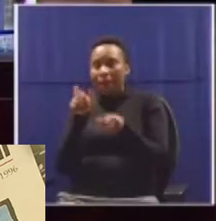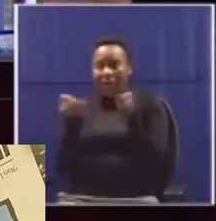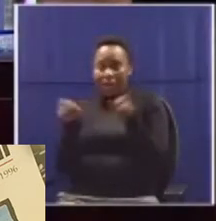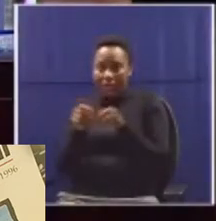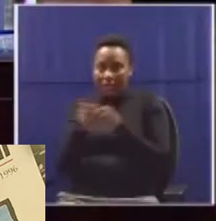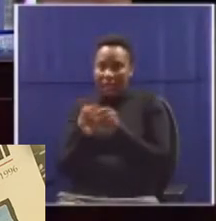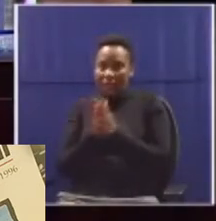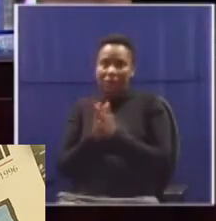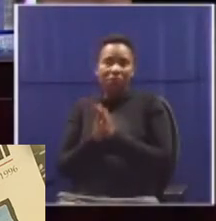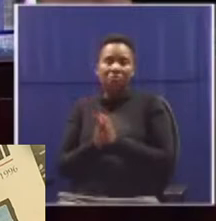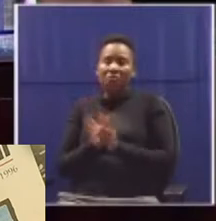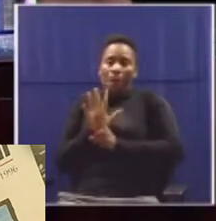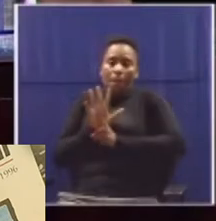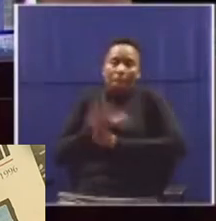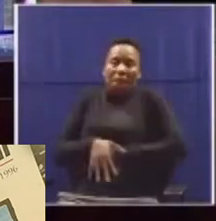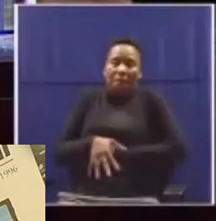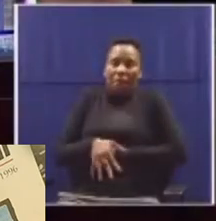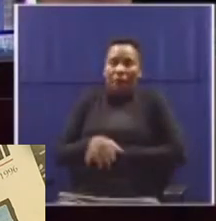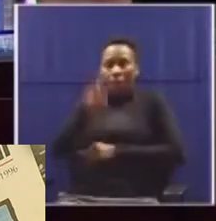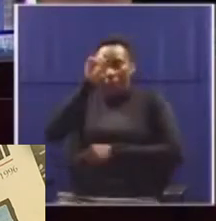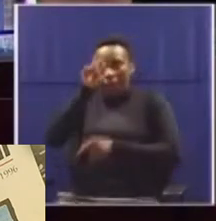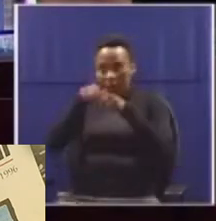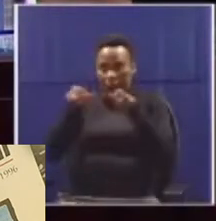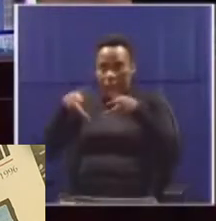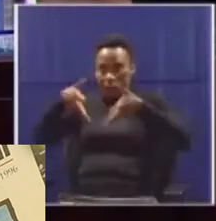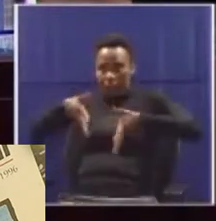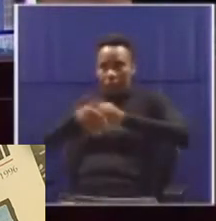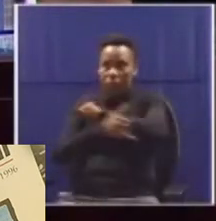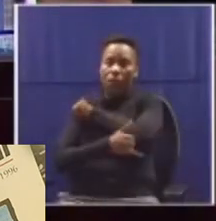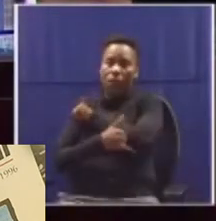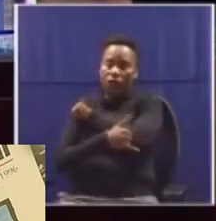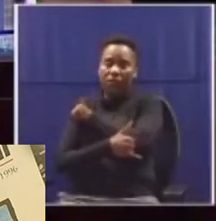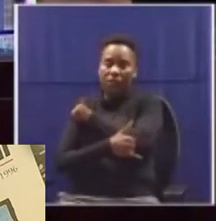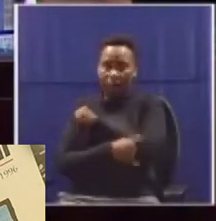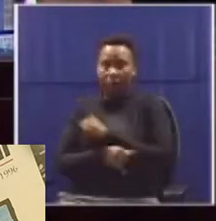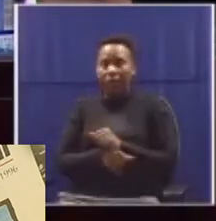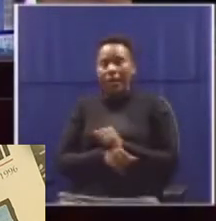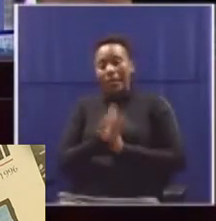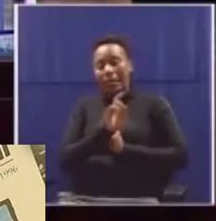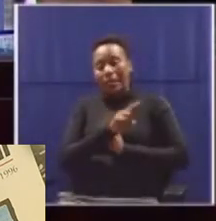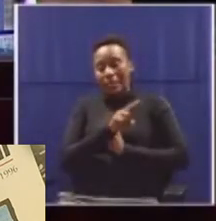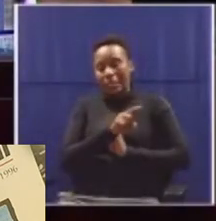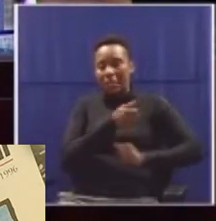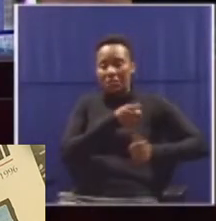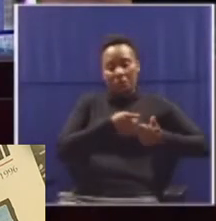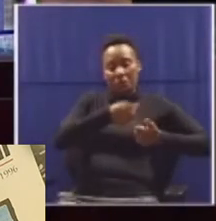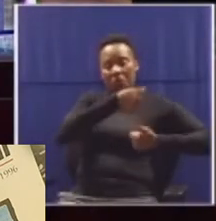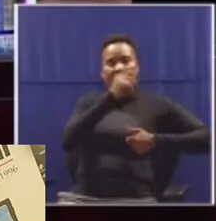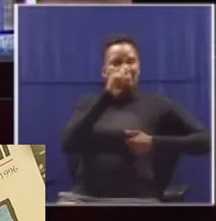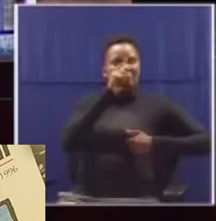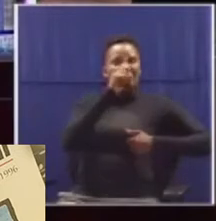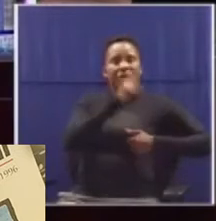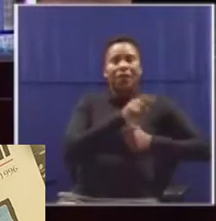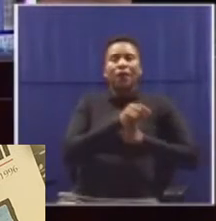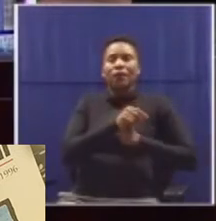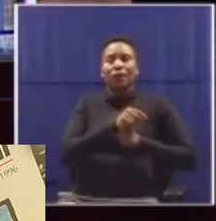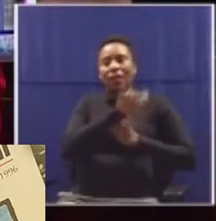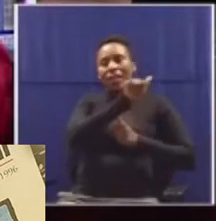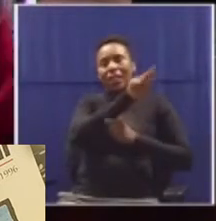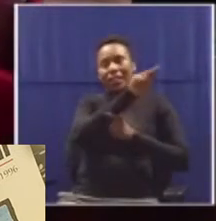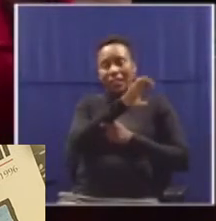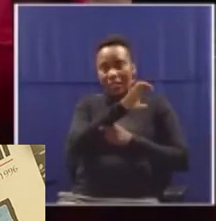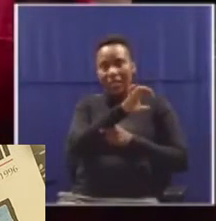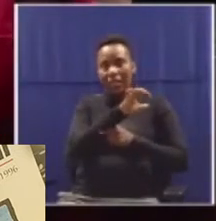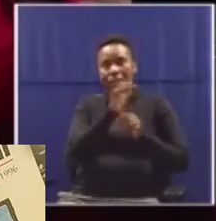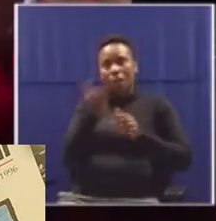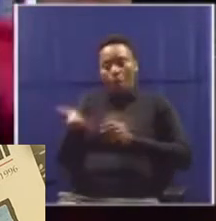and exploited black people in this country the ruling Elite merely replaced a white minority